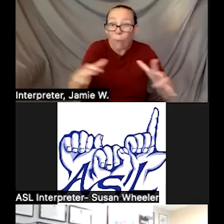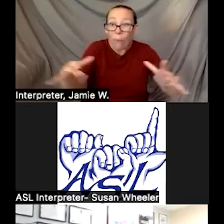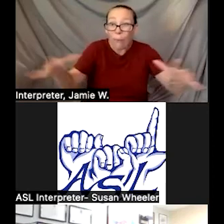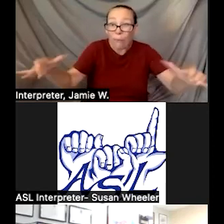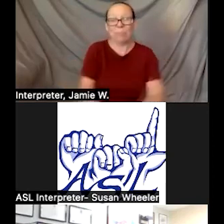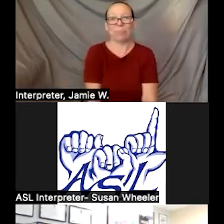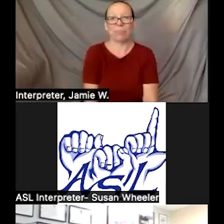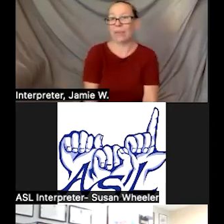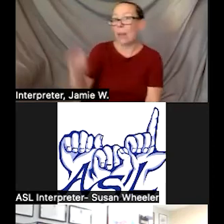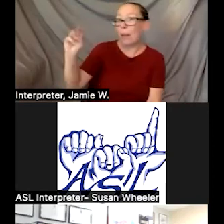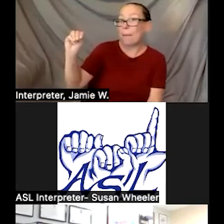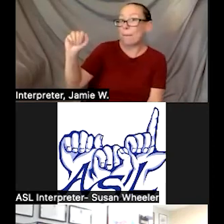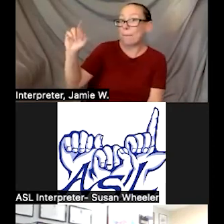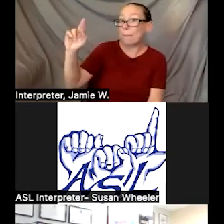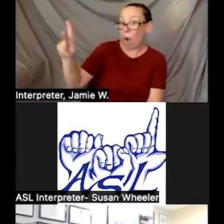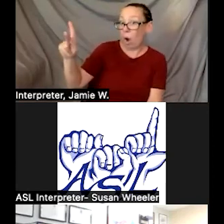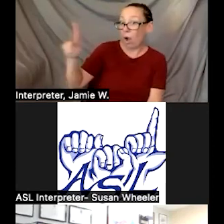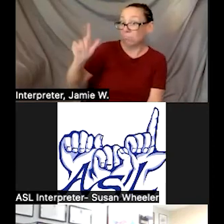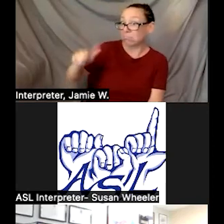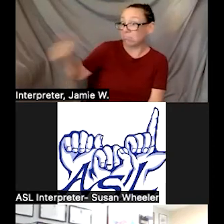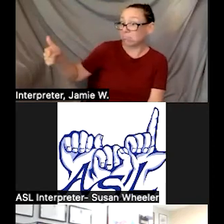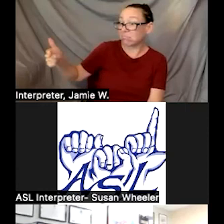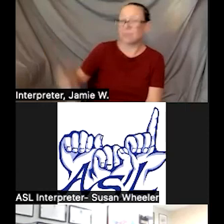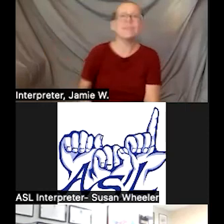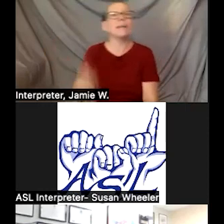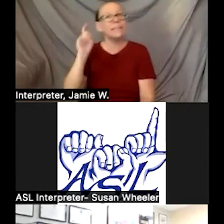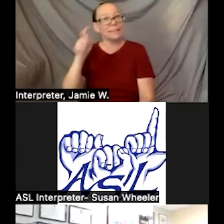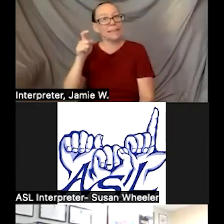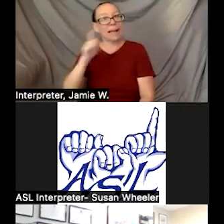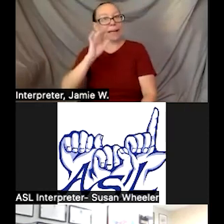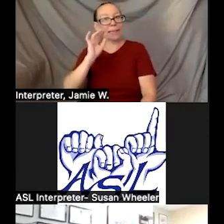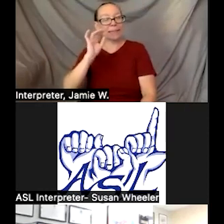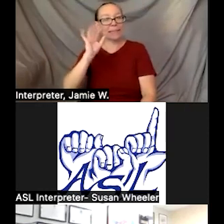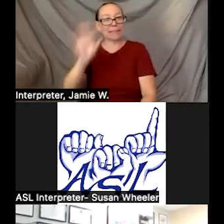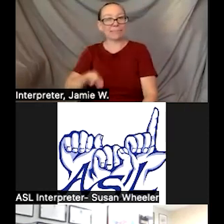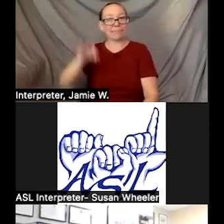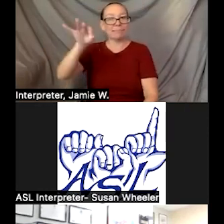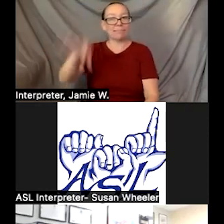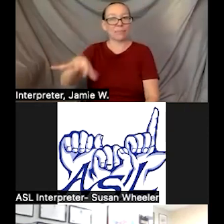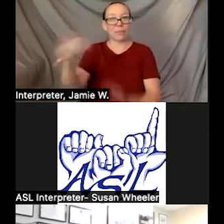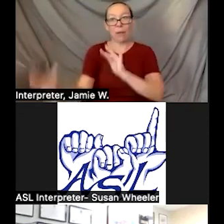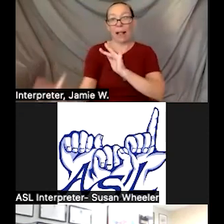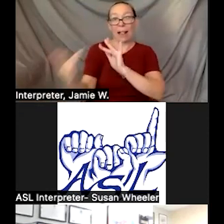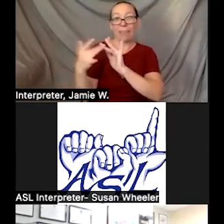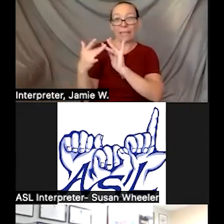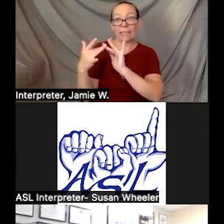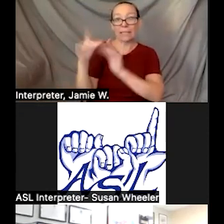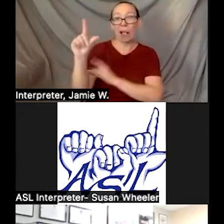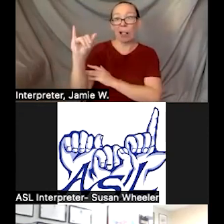Well, as we've put in the chat, there is a link for this, and as Steve just mentioned, that there is a